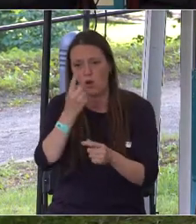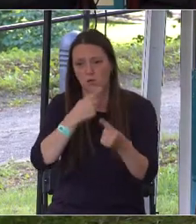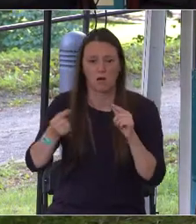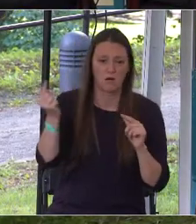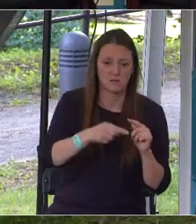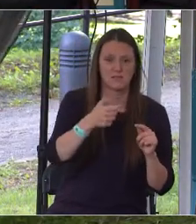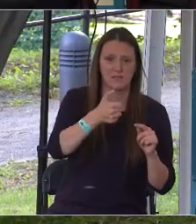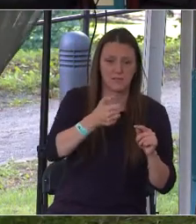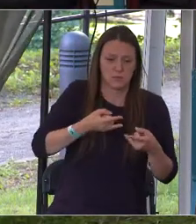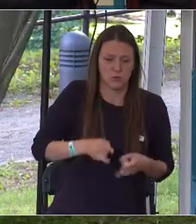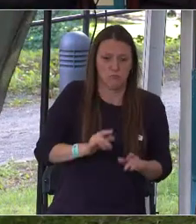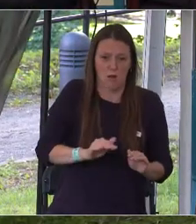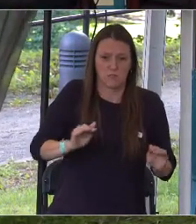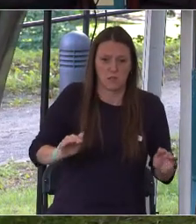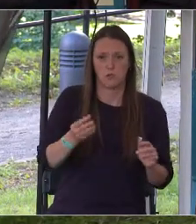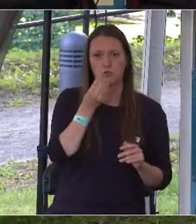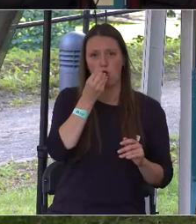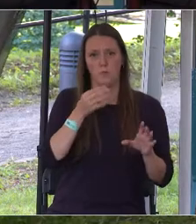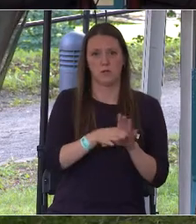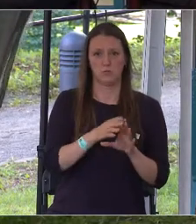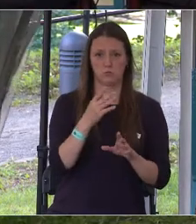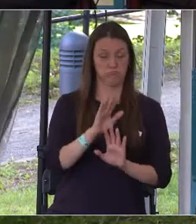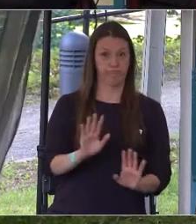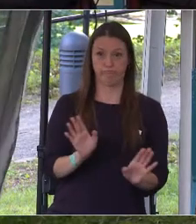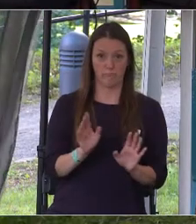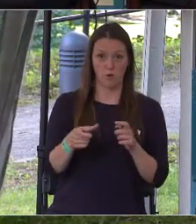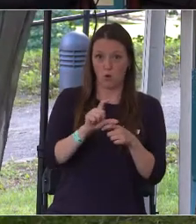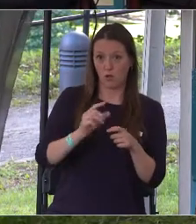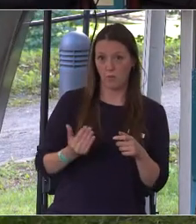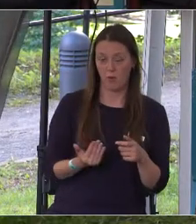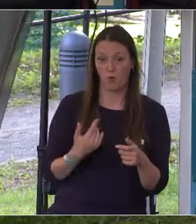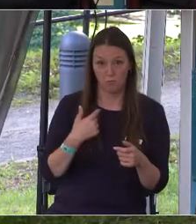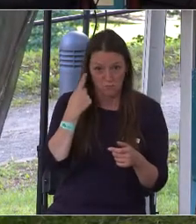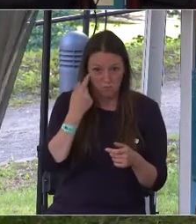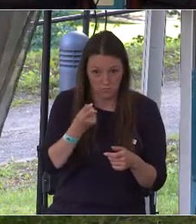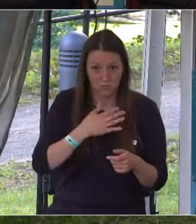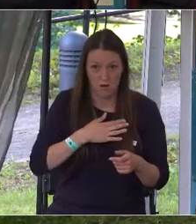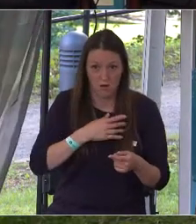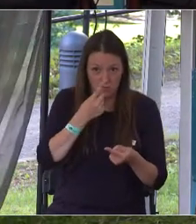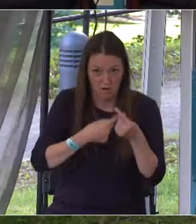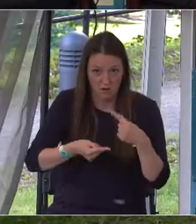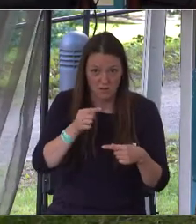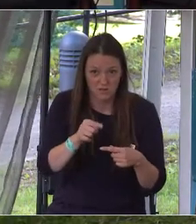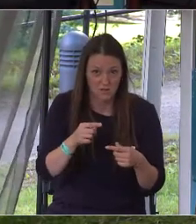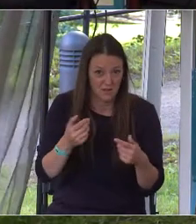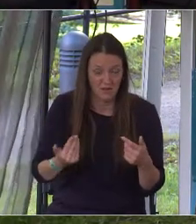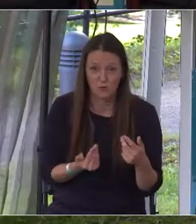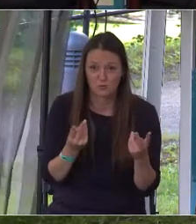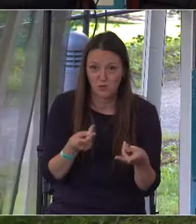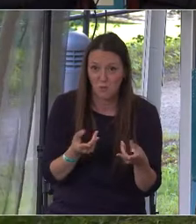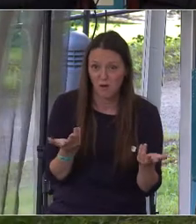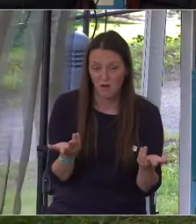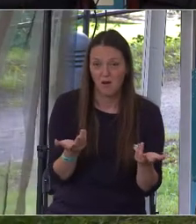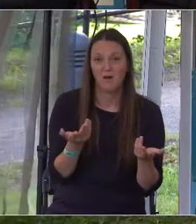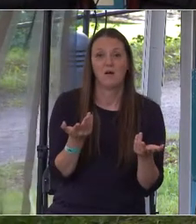And then people. And like, they want to go back to that, even though everybody knows it was a way to get a turn for men and women and